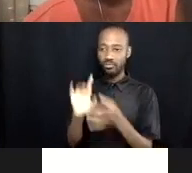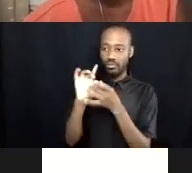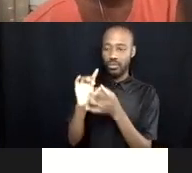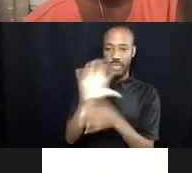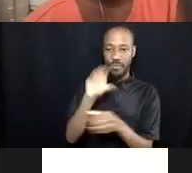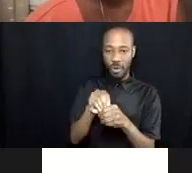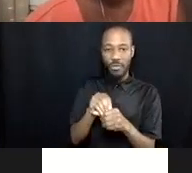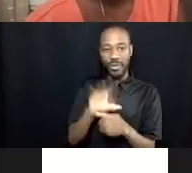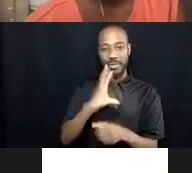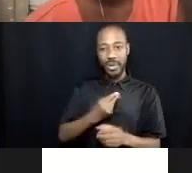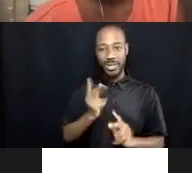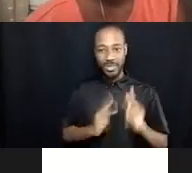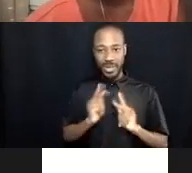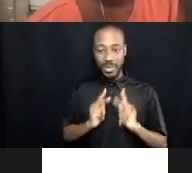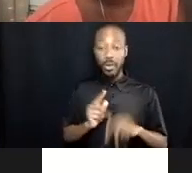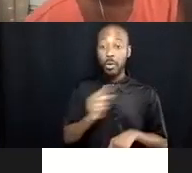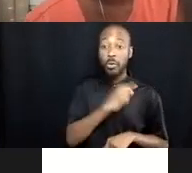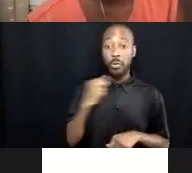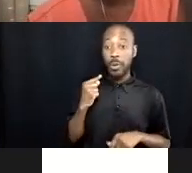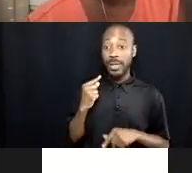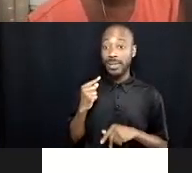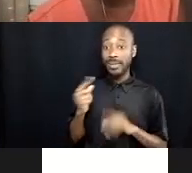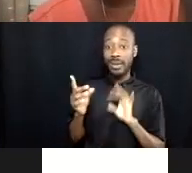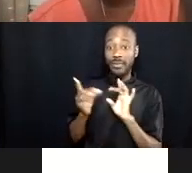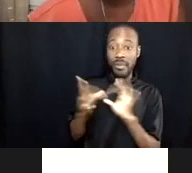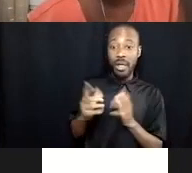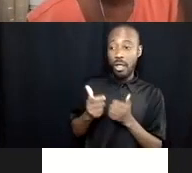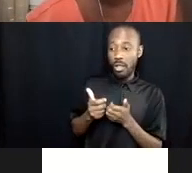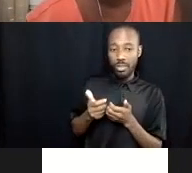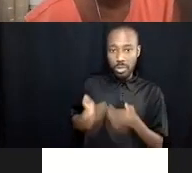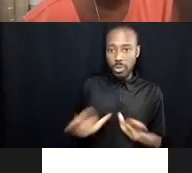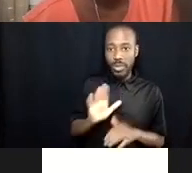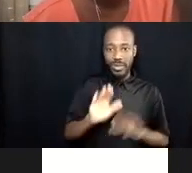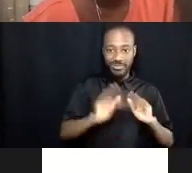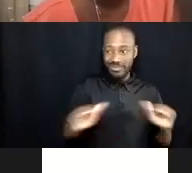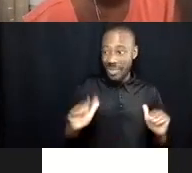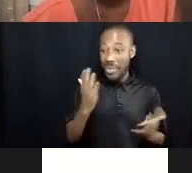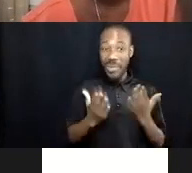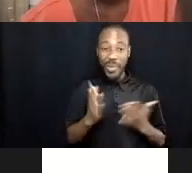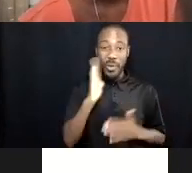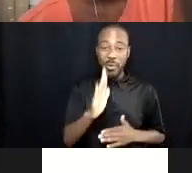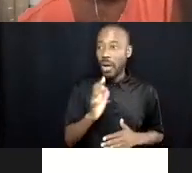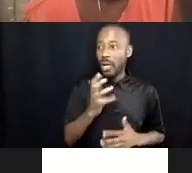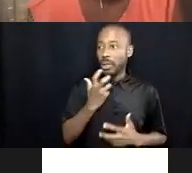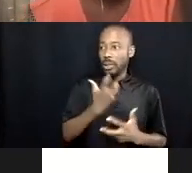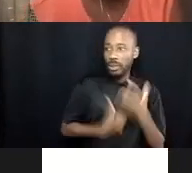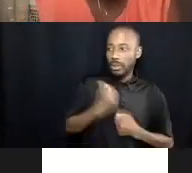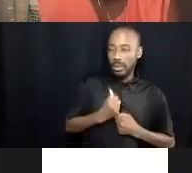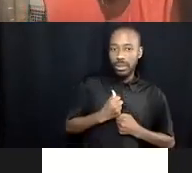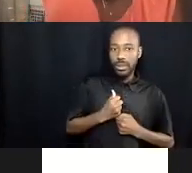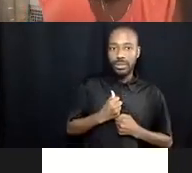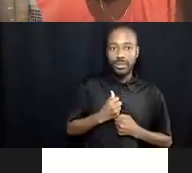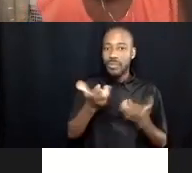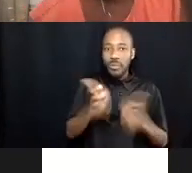might influence a survivor from coming forward about abusive behavior. The isolation